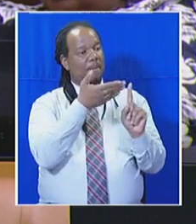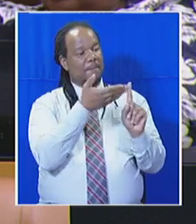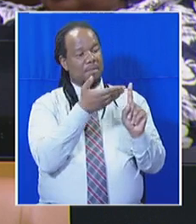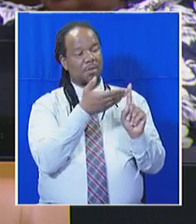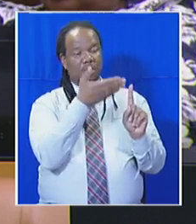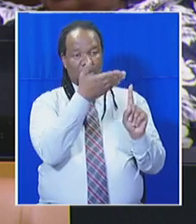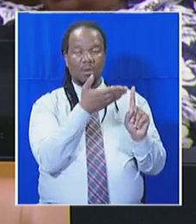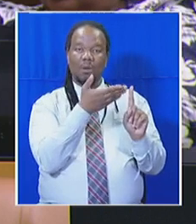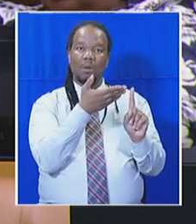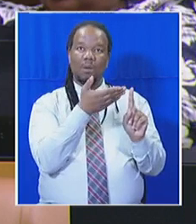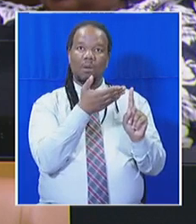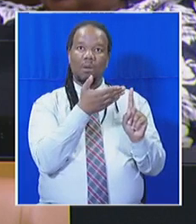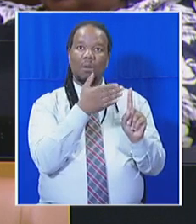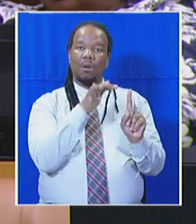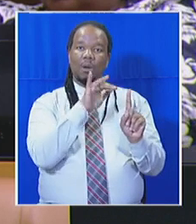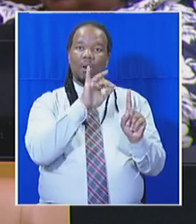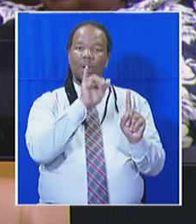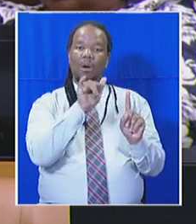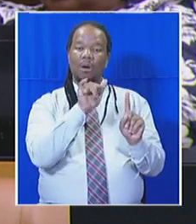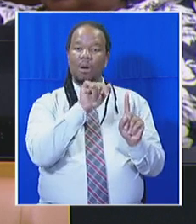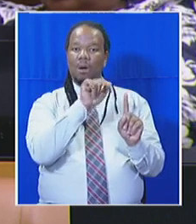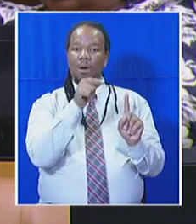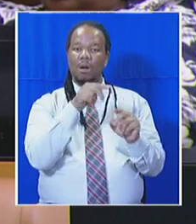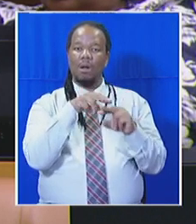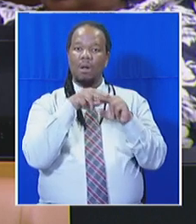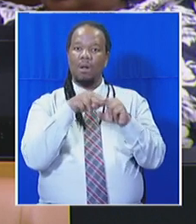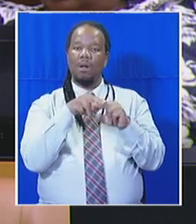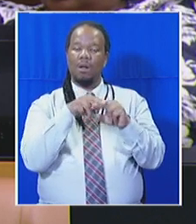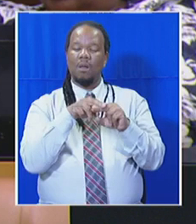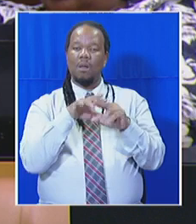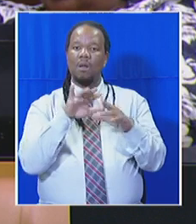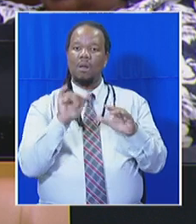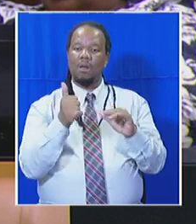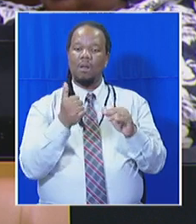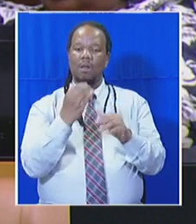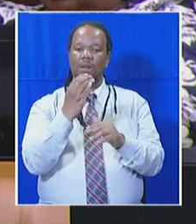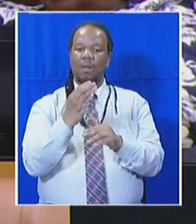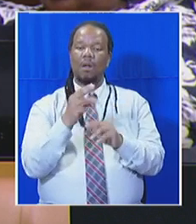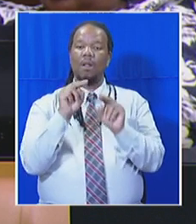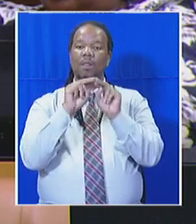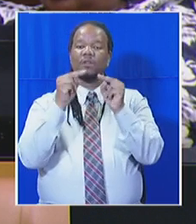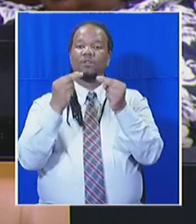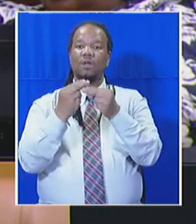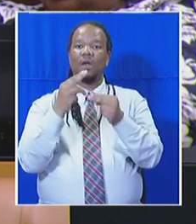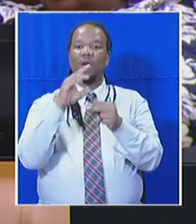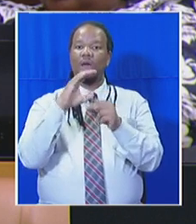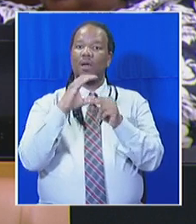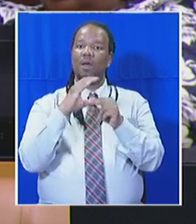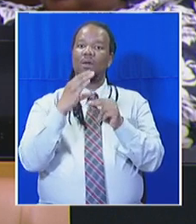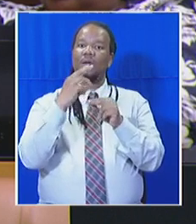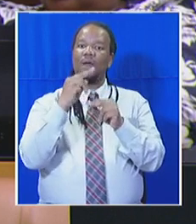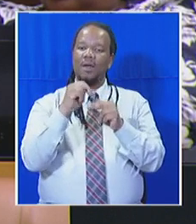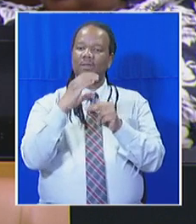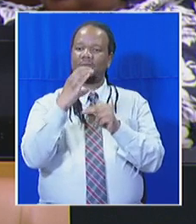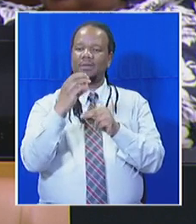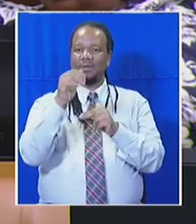engage the relevant minister on the National Credit Act to find a better way to enable